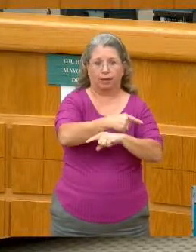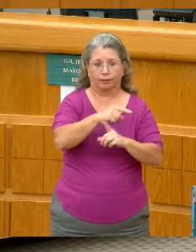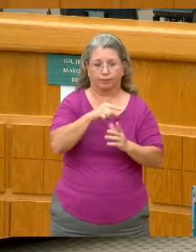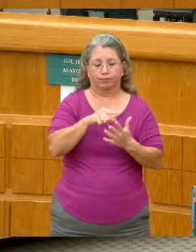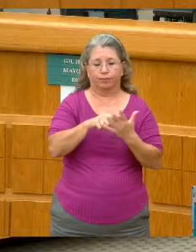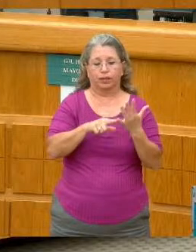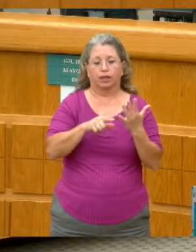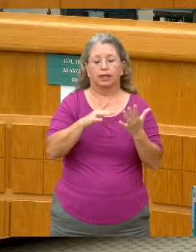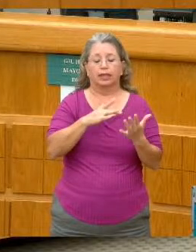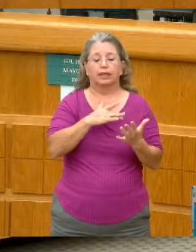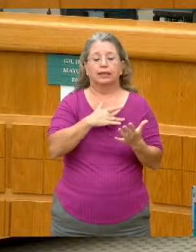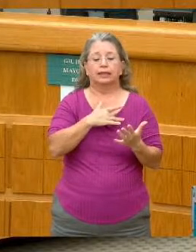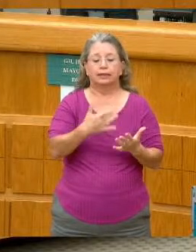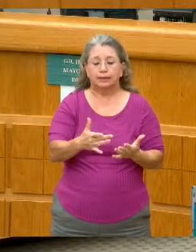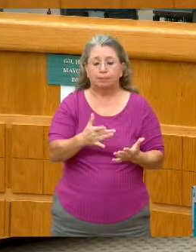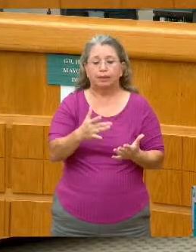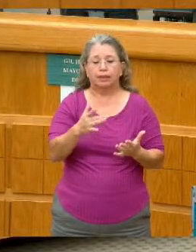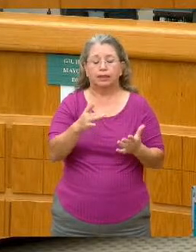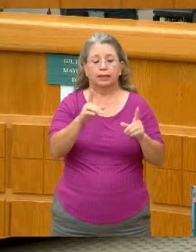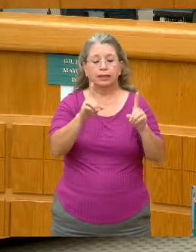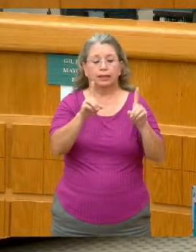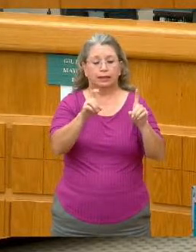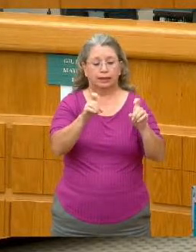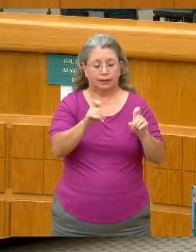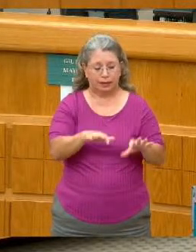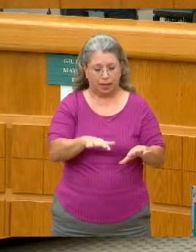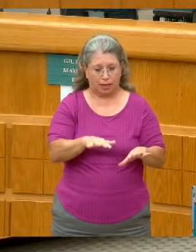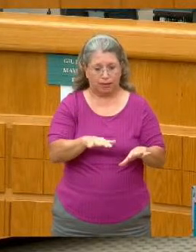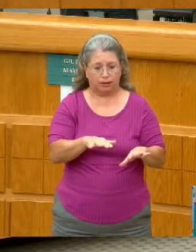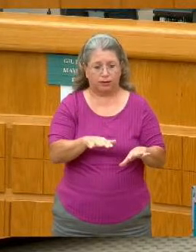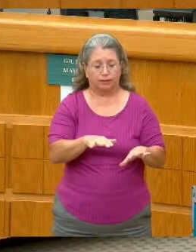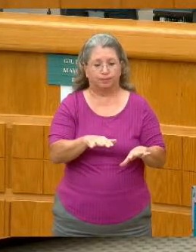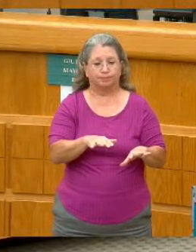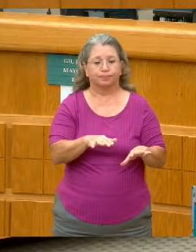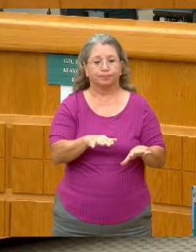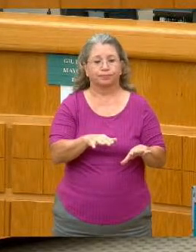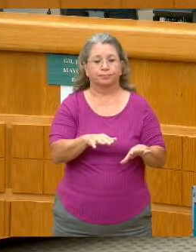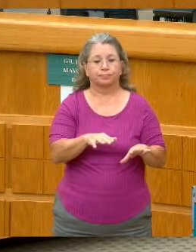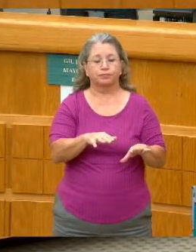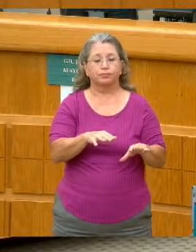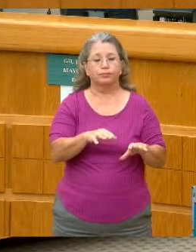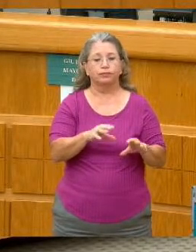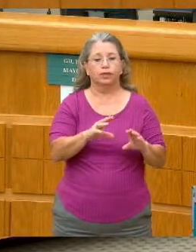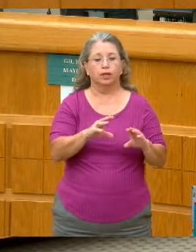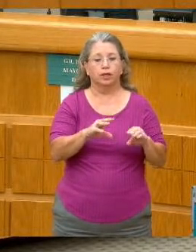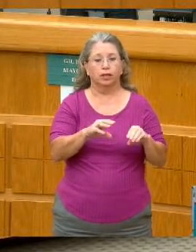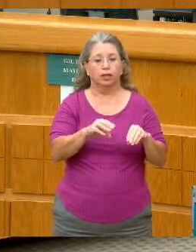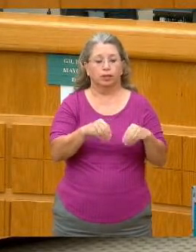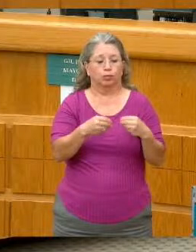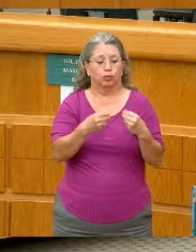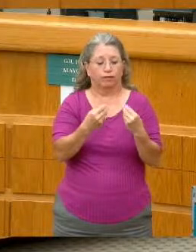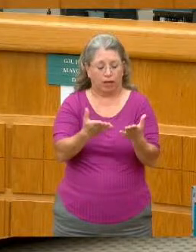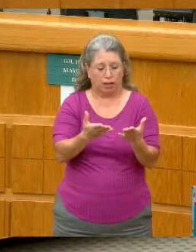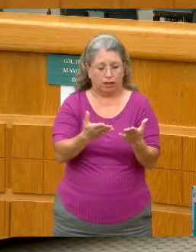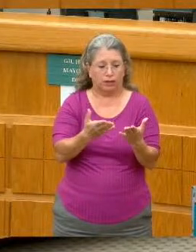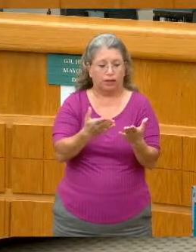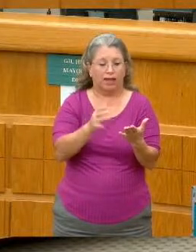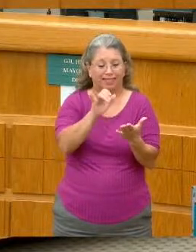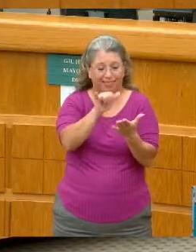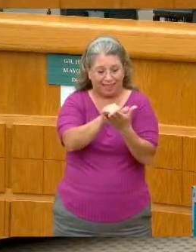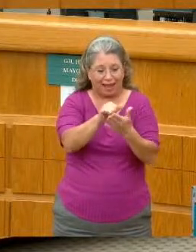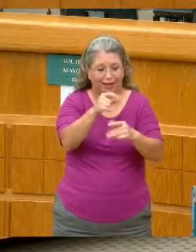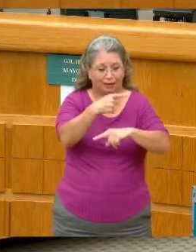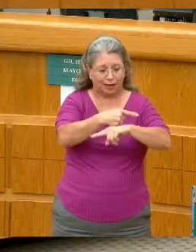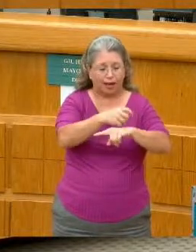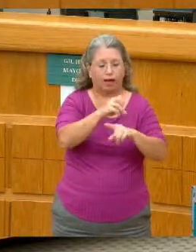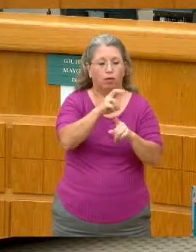the test given to the person was that day or a few days prior, maybe a week prior in some